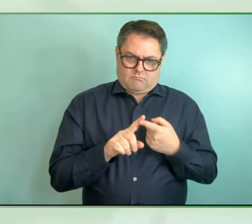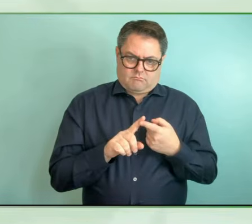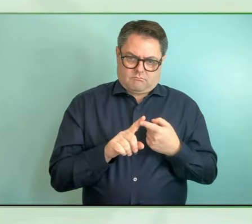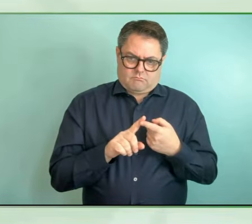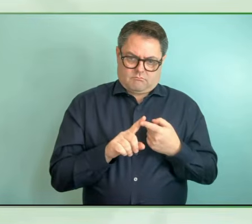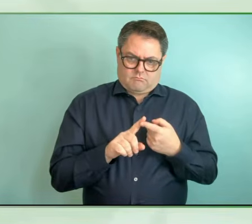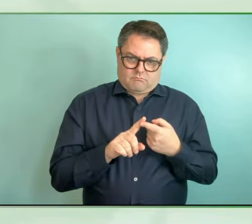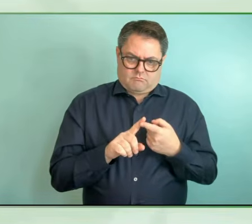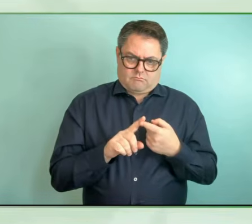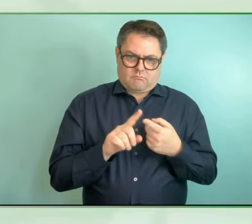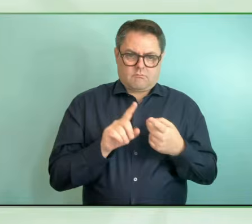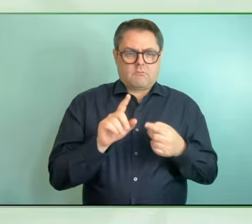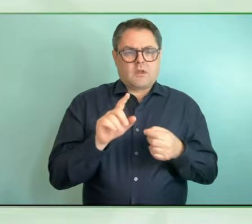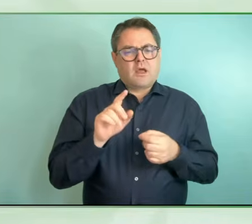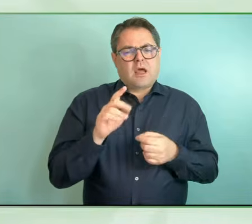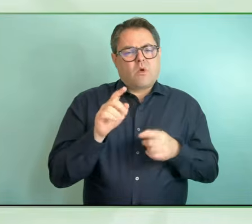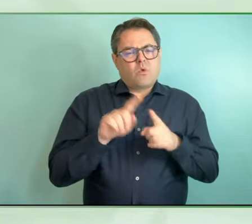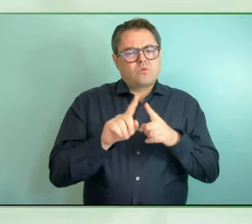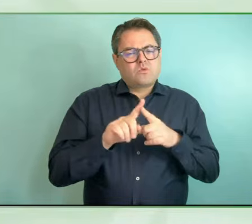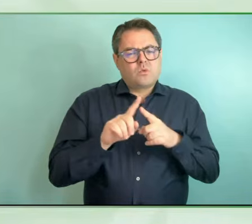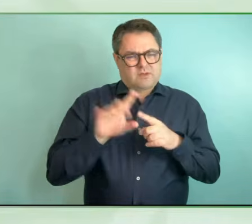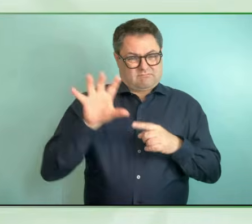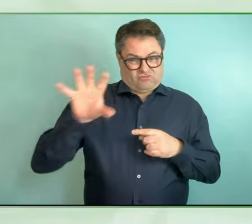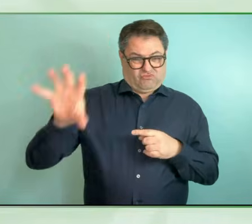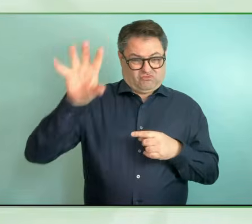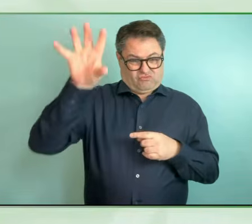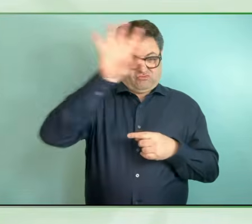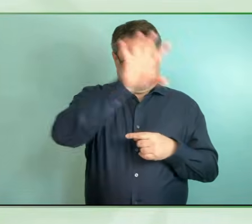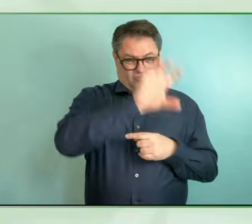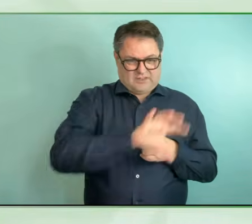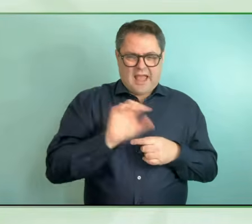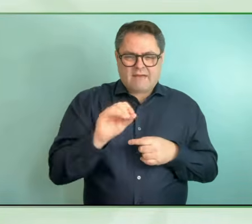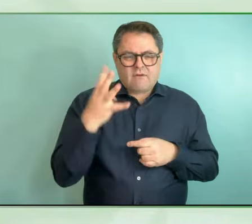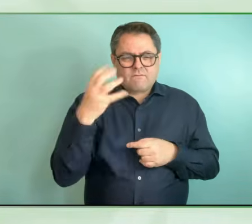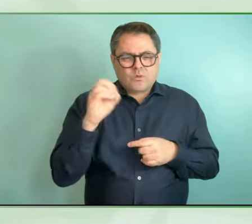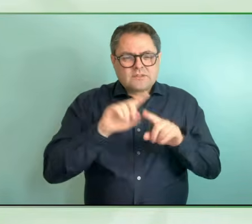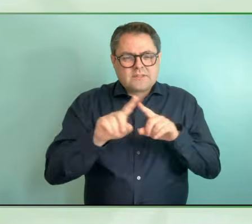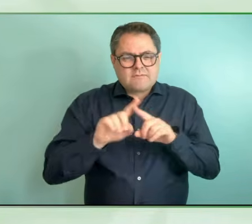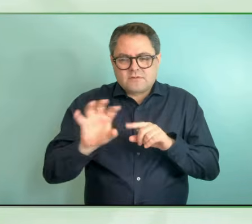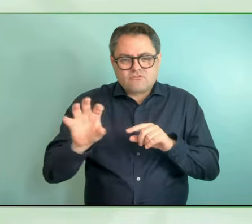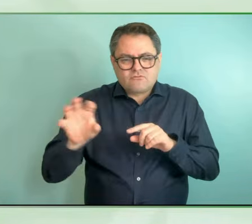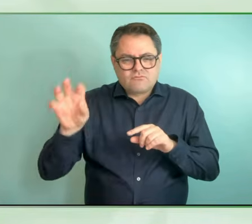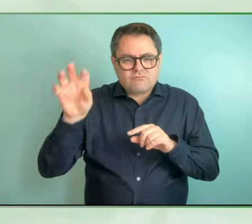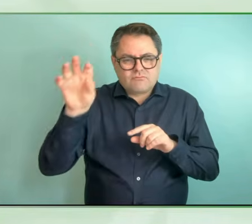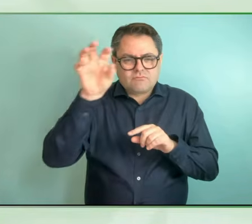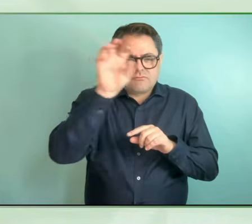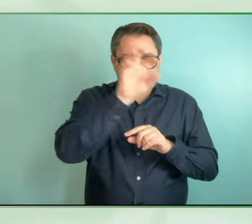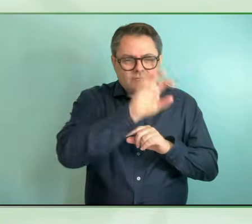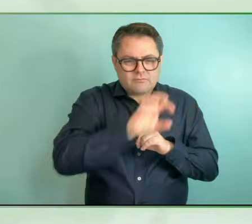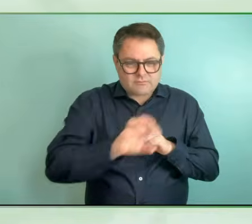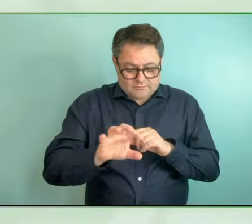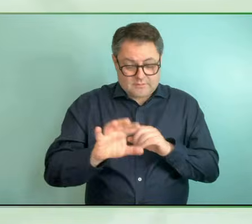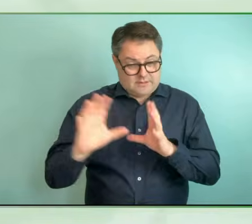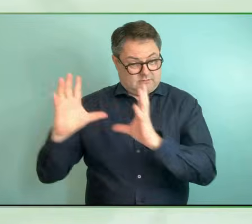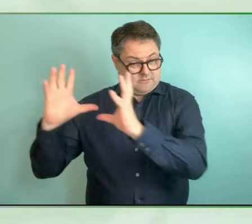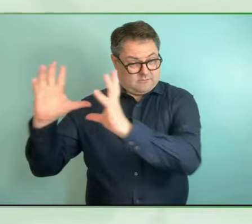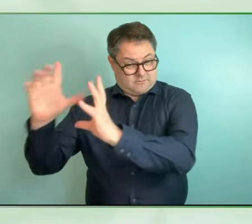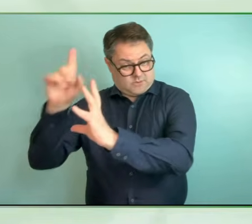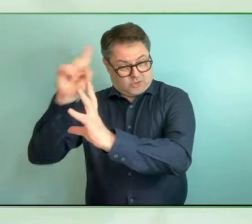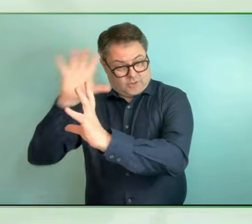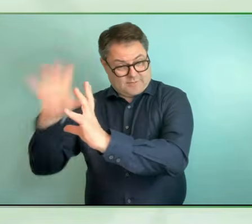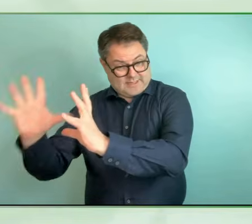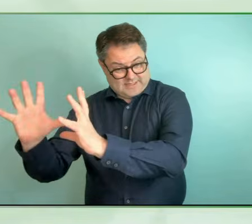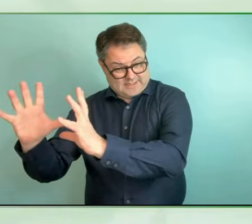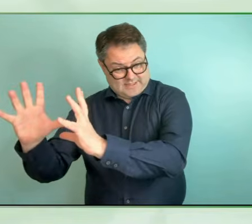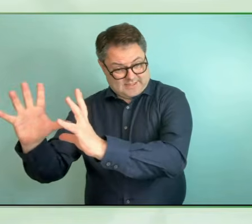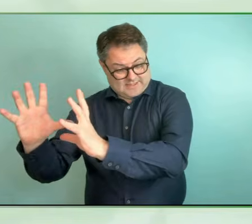cities in Germany as well. But because OpenStreetMap is global, you could actually apply this to